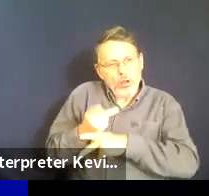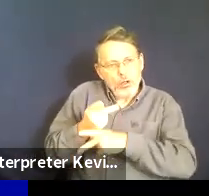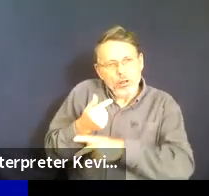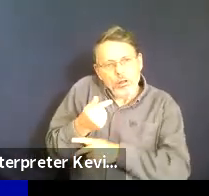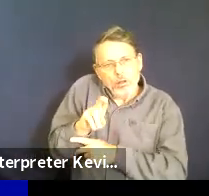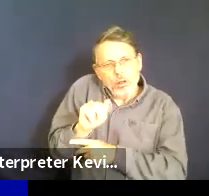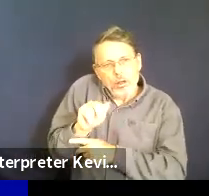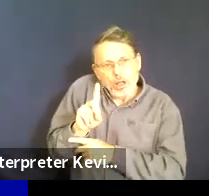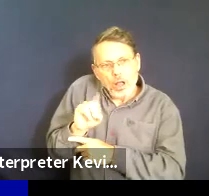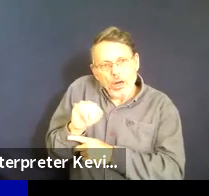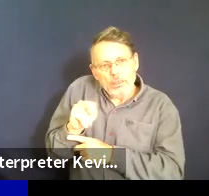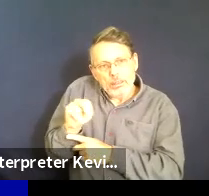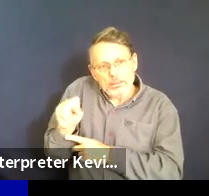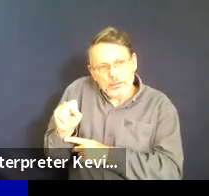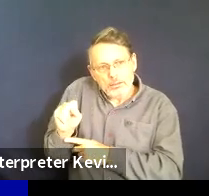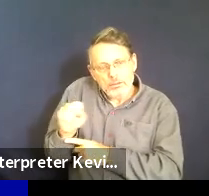who are